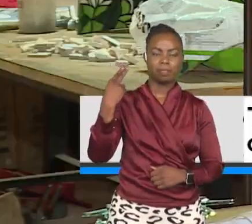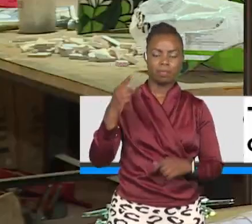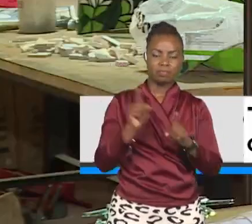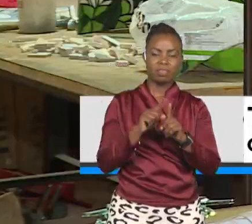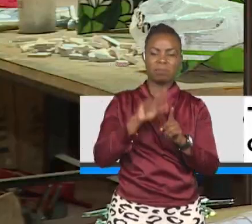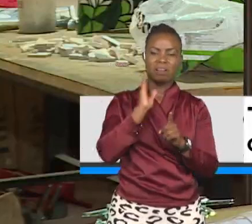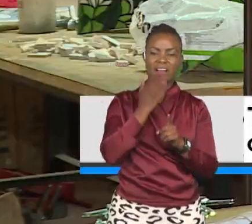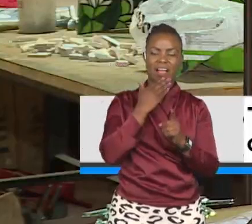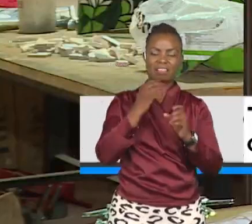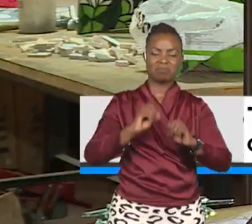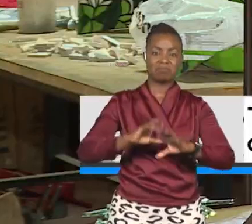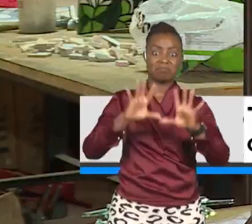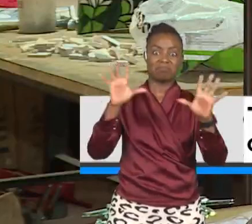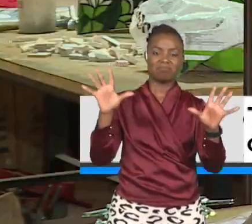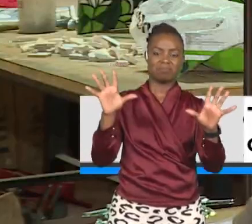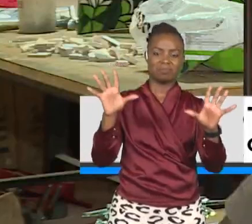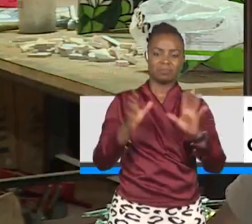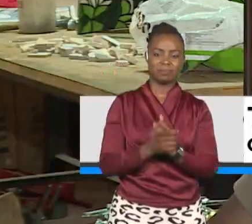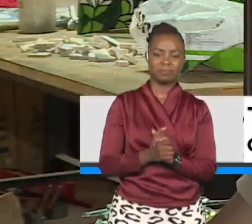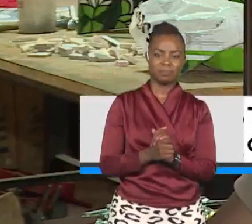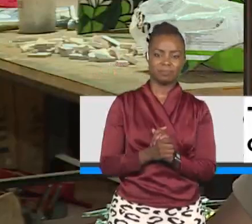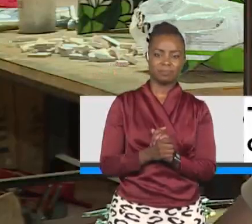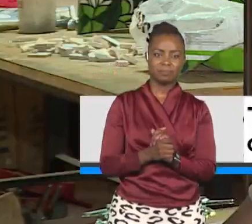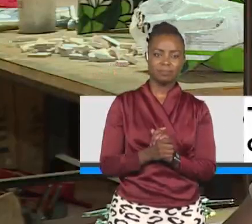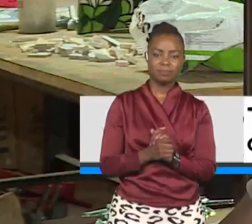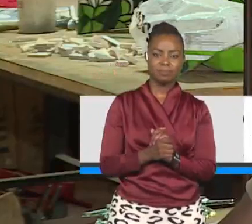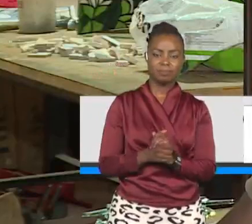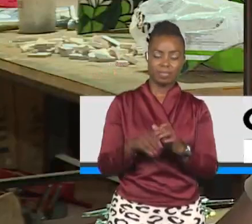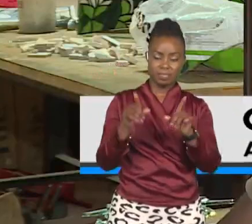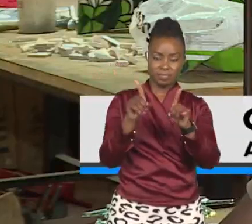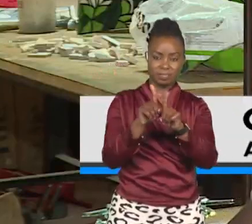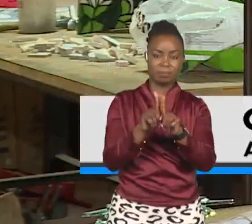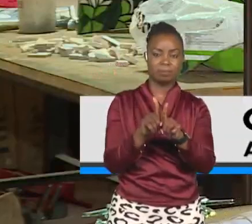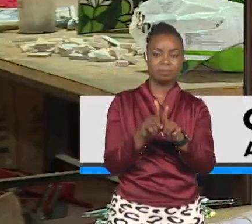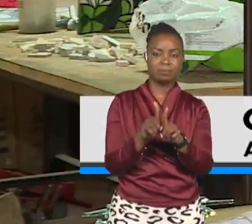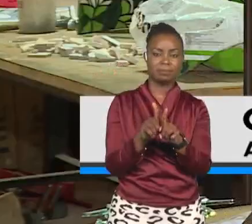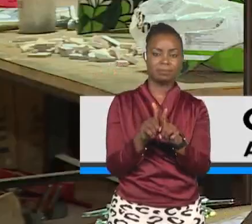Colors come out vividly in glass. And